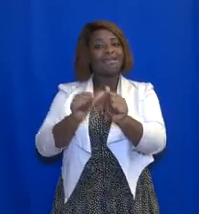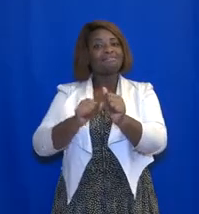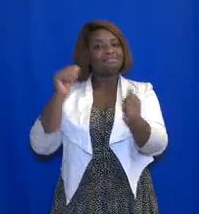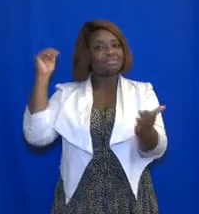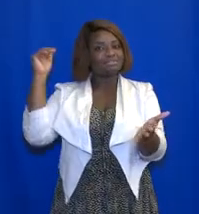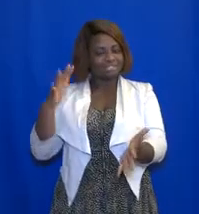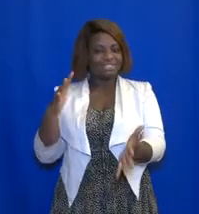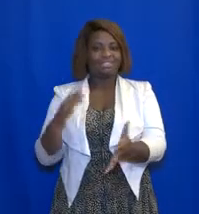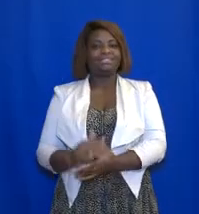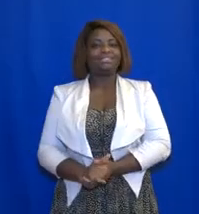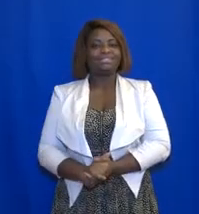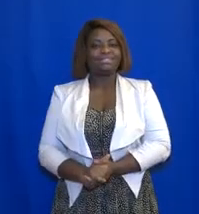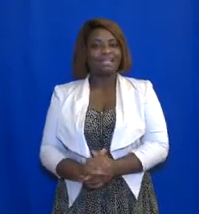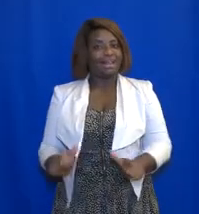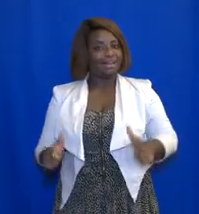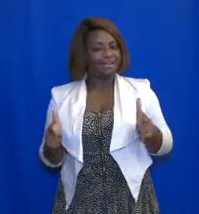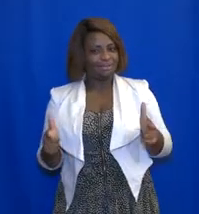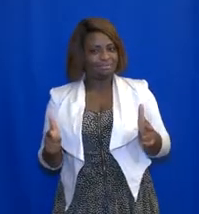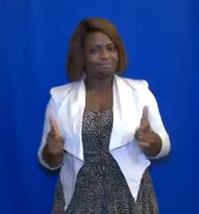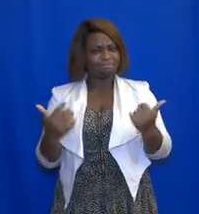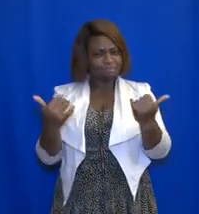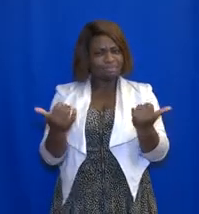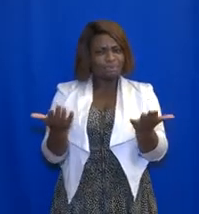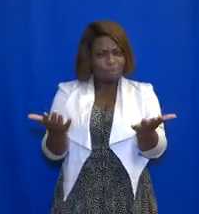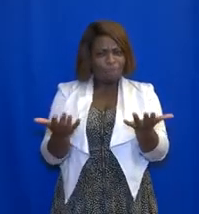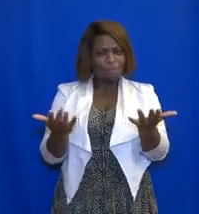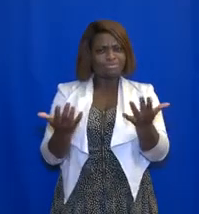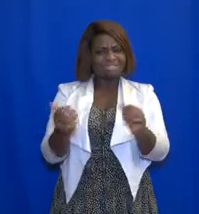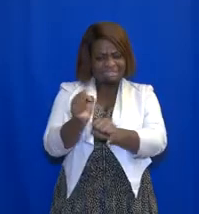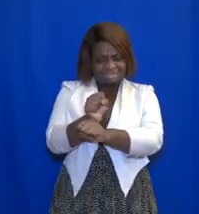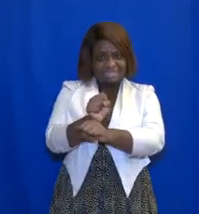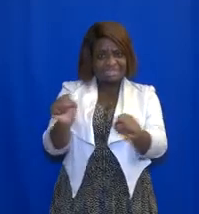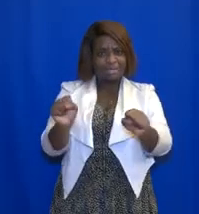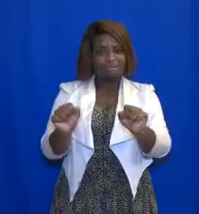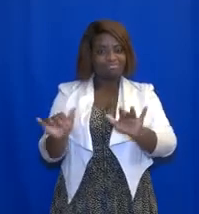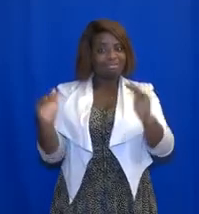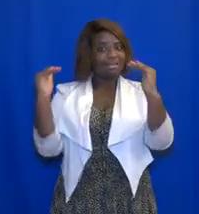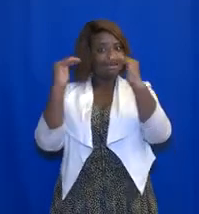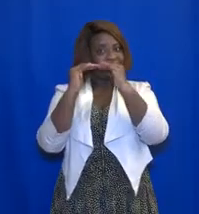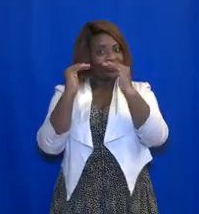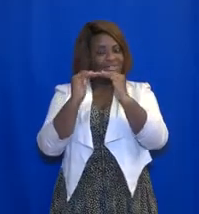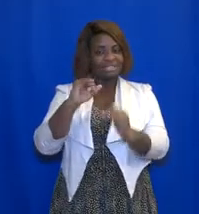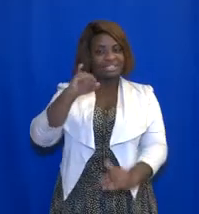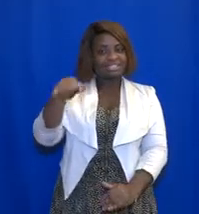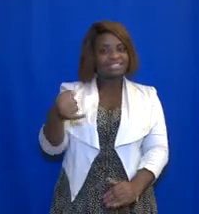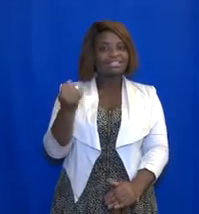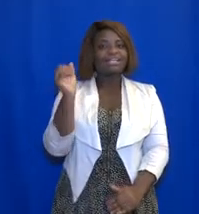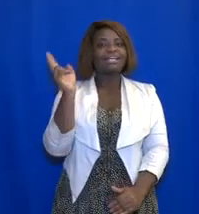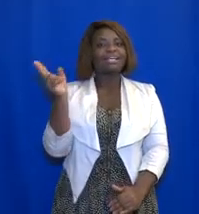lives. We're determined to ensure the same level of conformity in our junior high